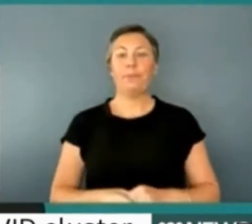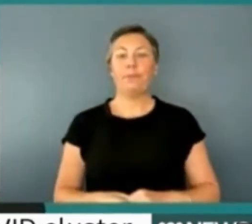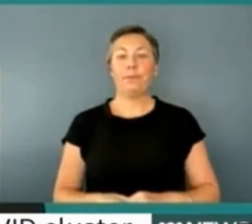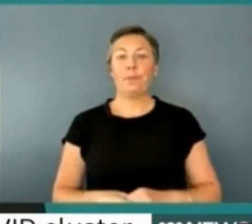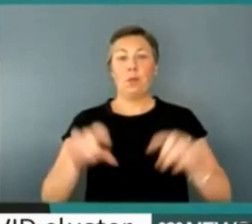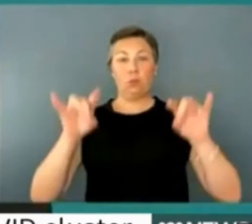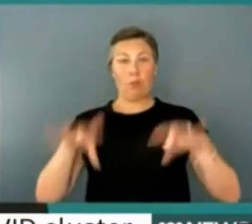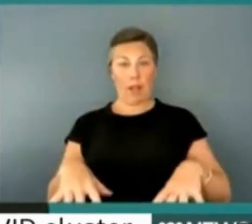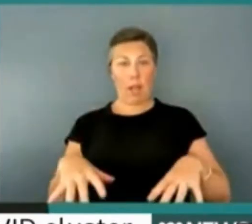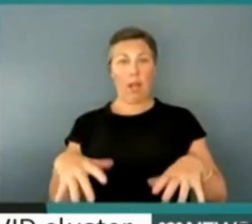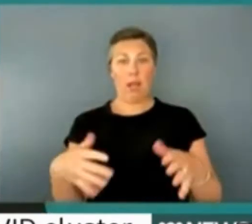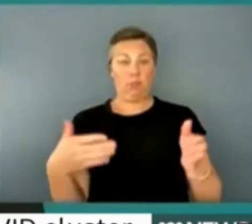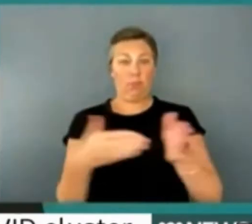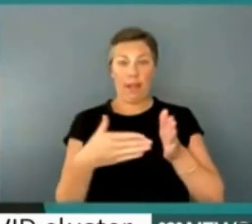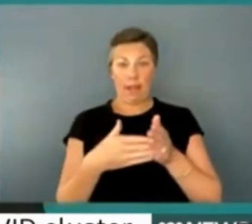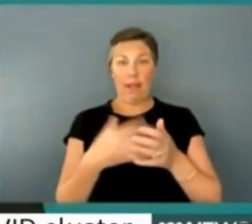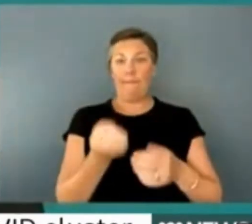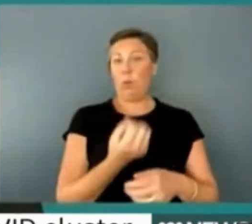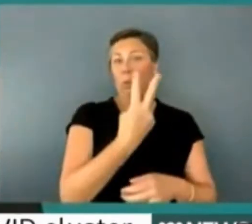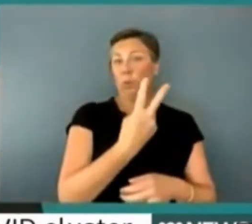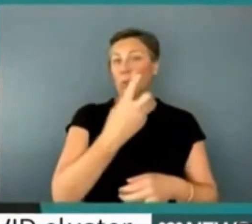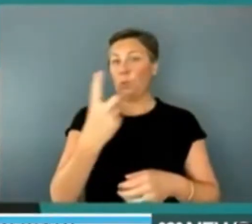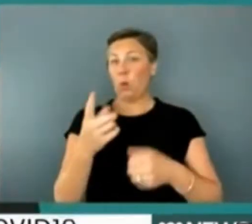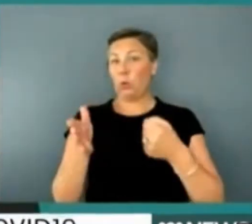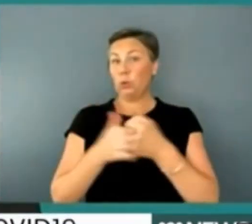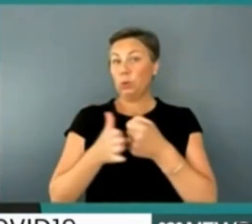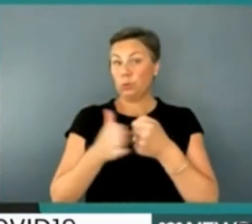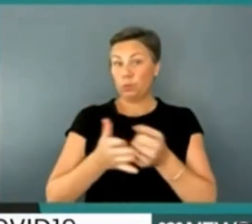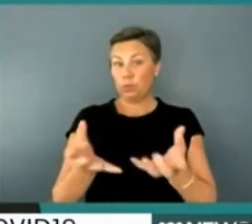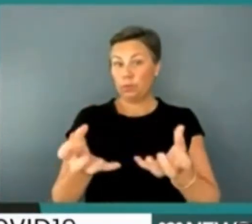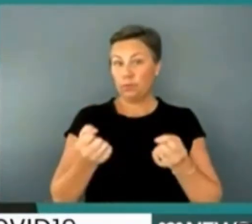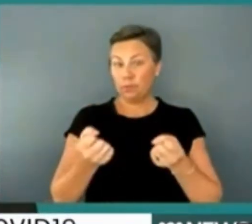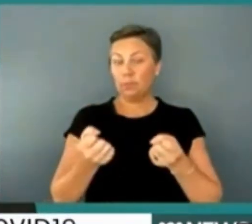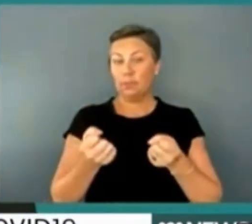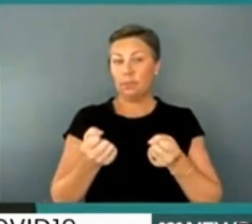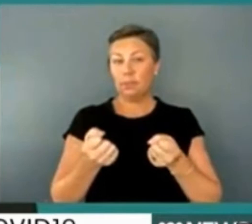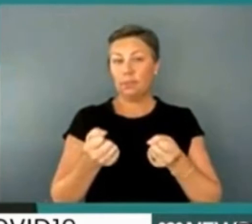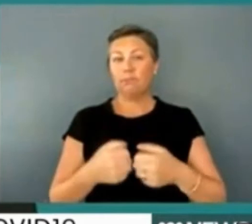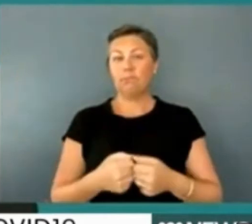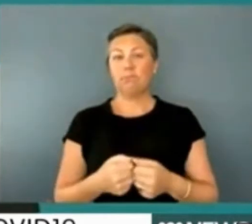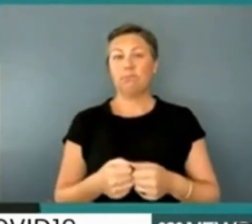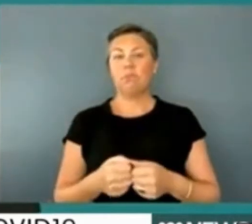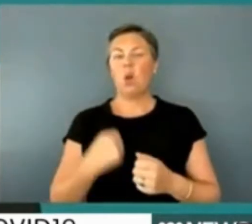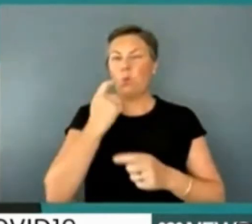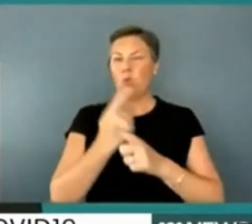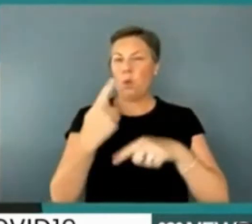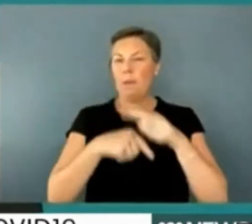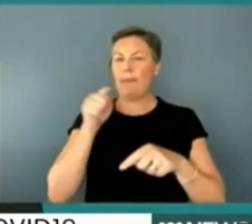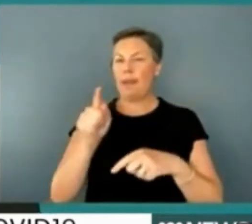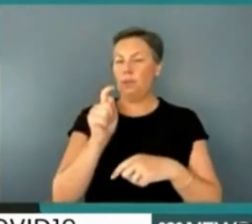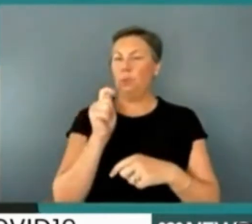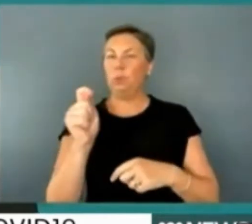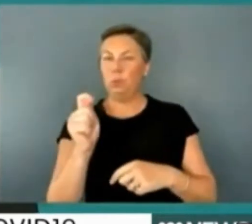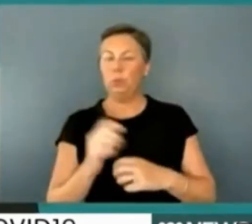Australia yesterday. Most of those, well, several of those, I'll get onto that in a minute, in New South Wales